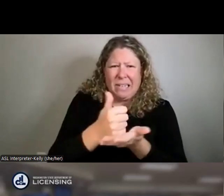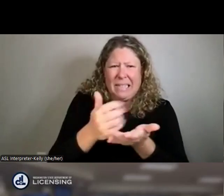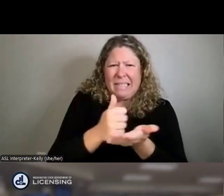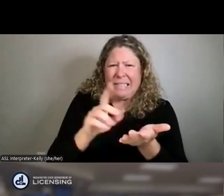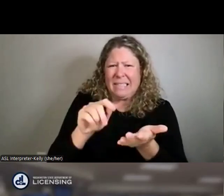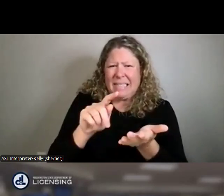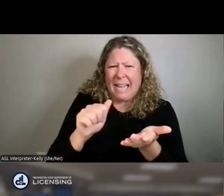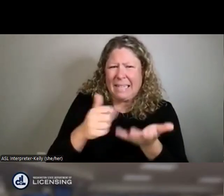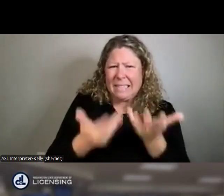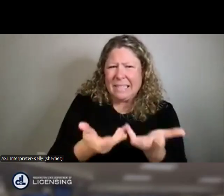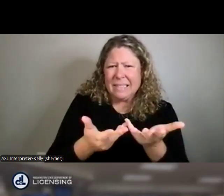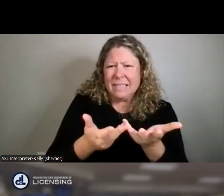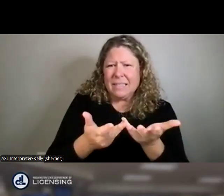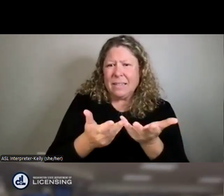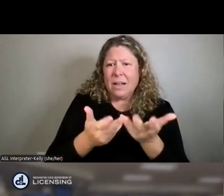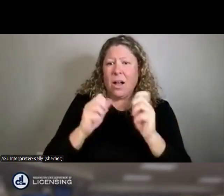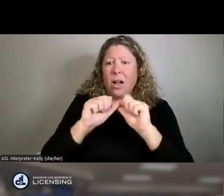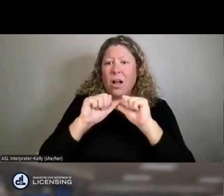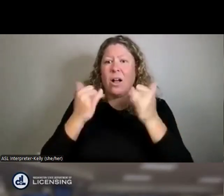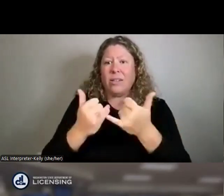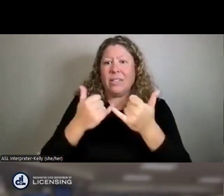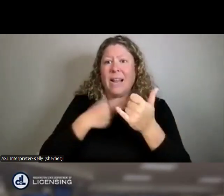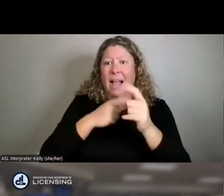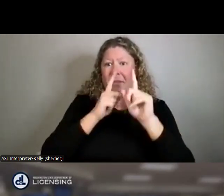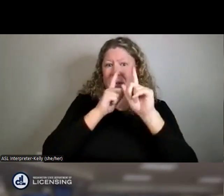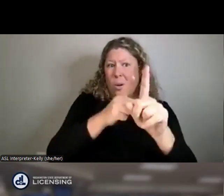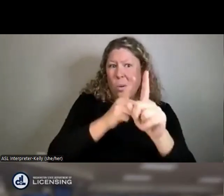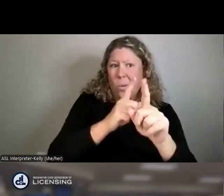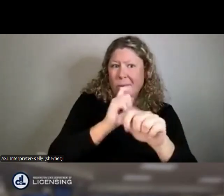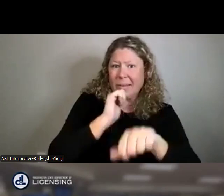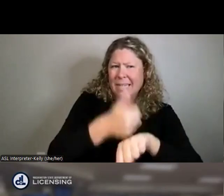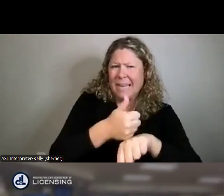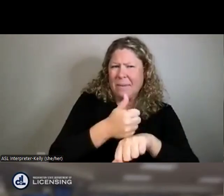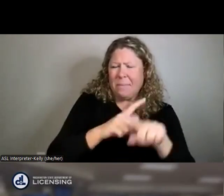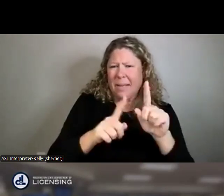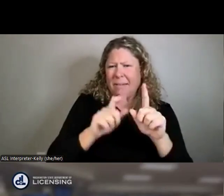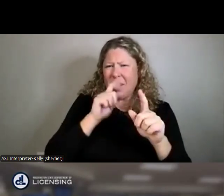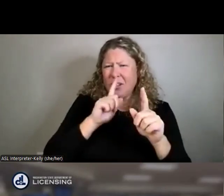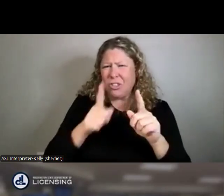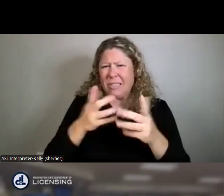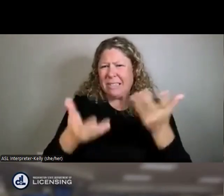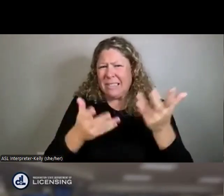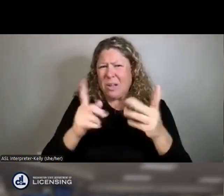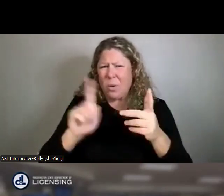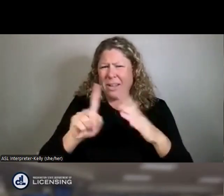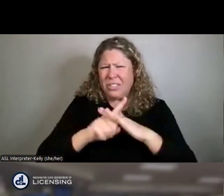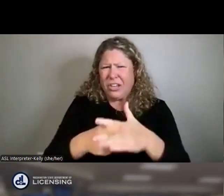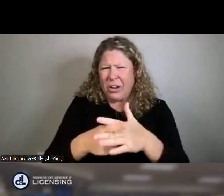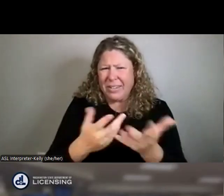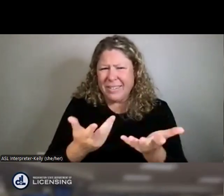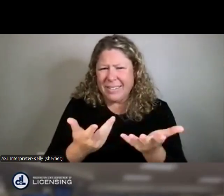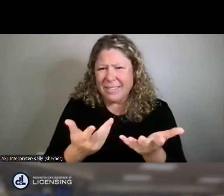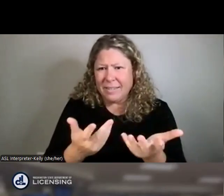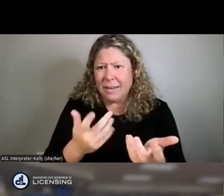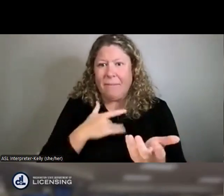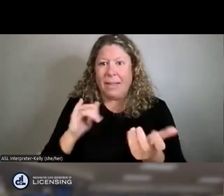Our agency does have great goals set, and I'm 100% for improvements, but not really sure where to start, especially when we have so many dumpster fires